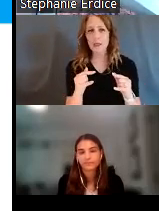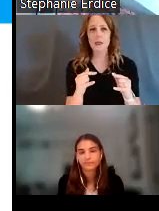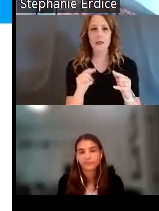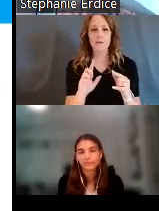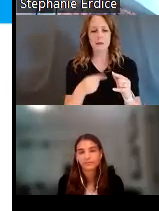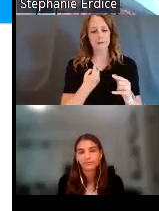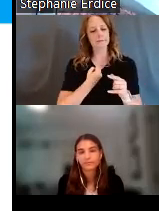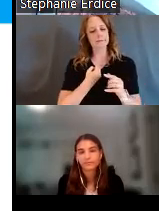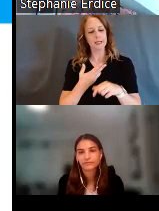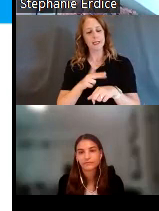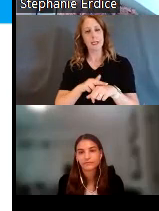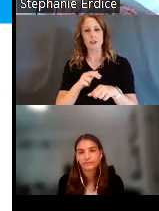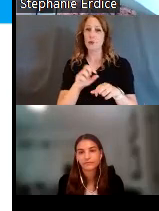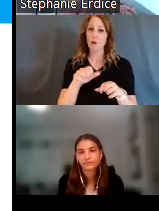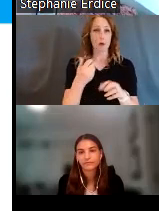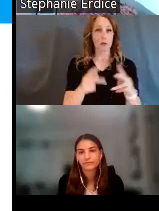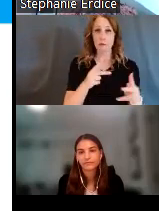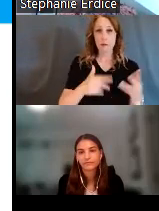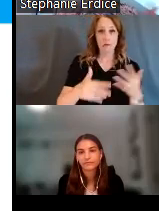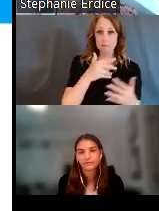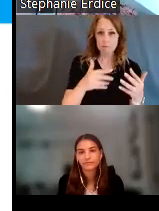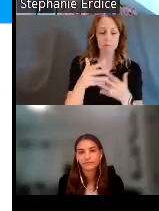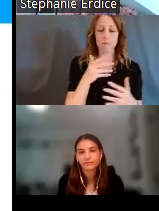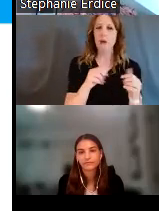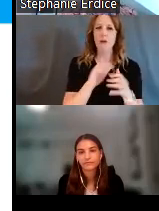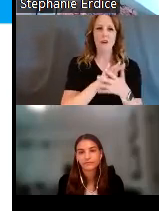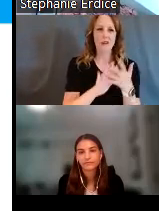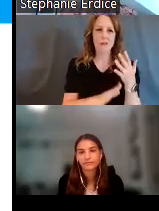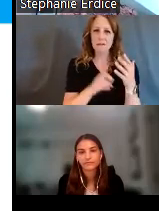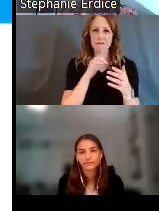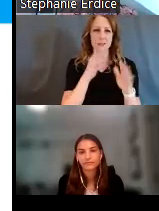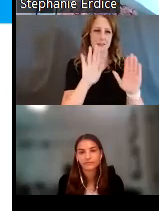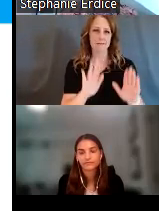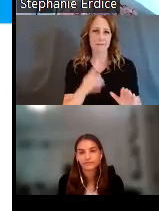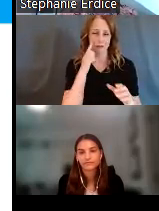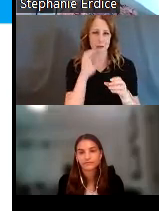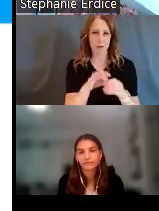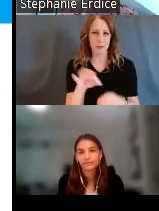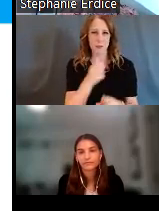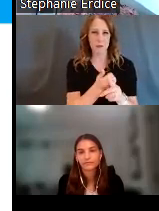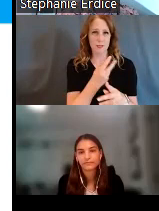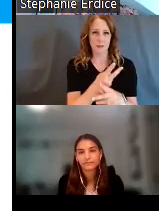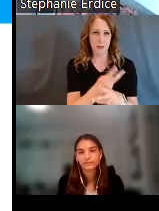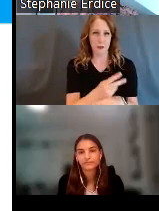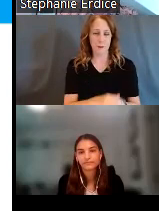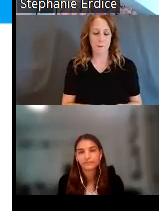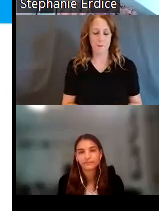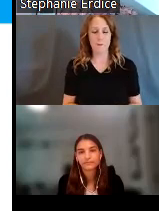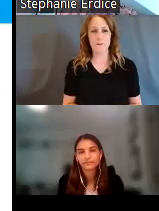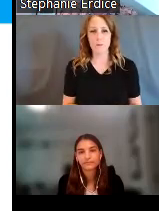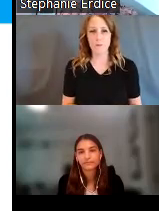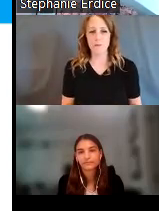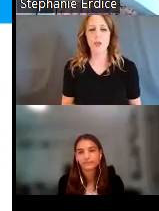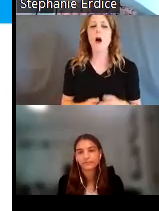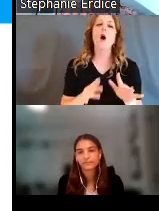in nature or being with other people in nature. All of those things are great for self-care when it comes to nature. Oh, I